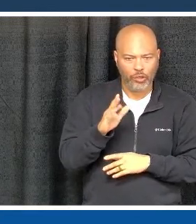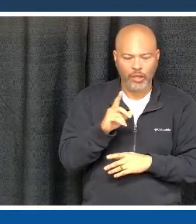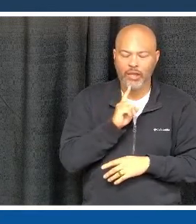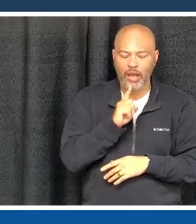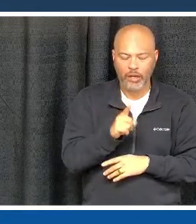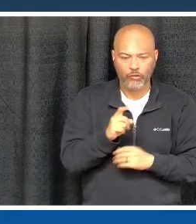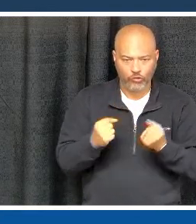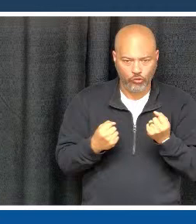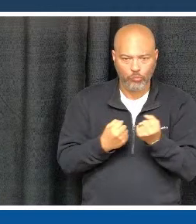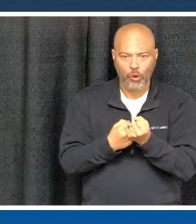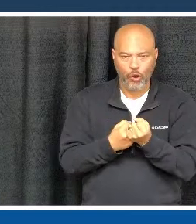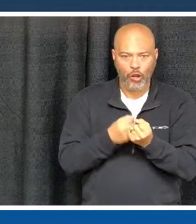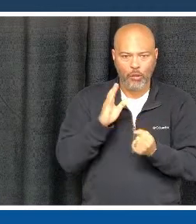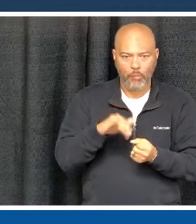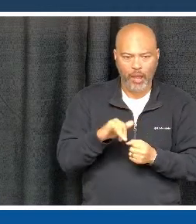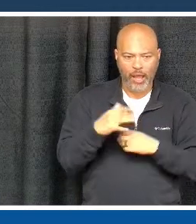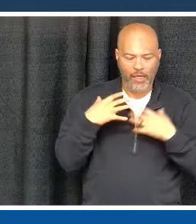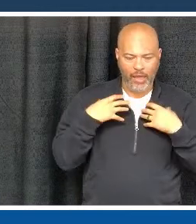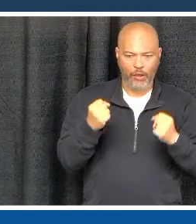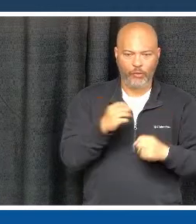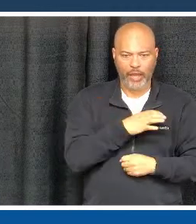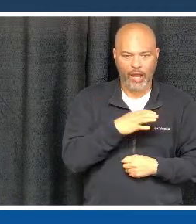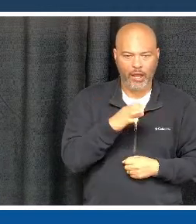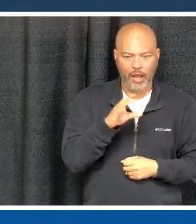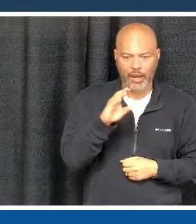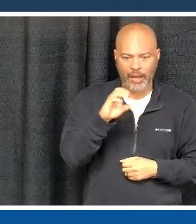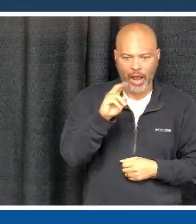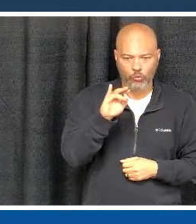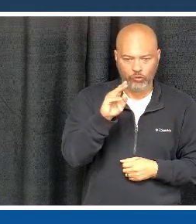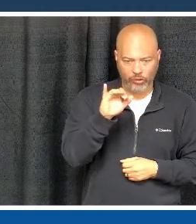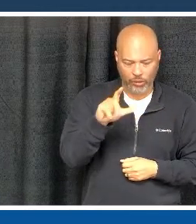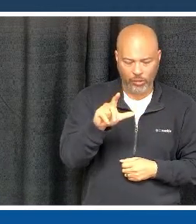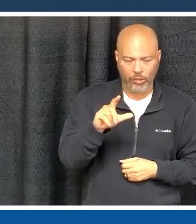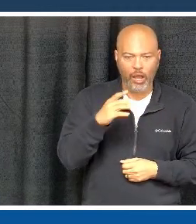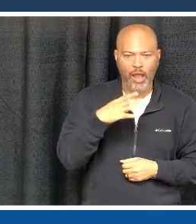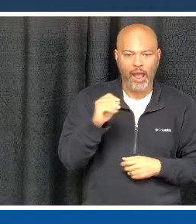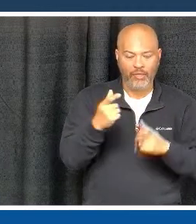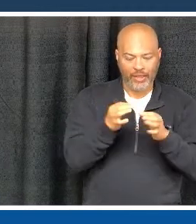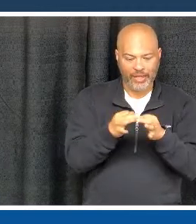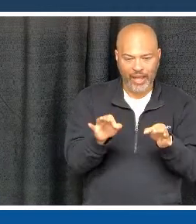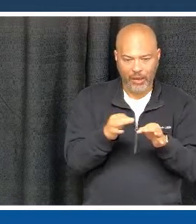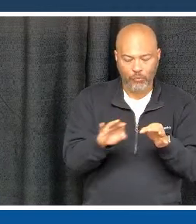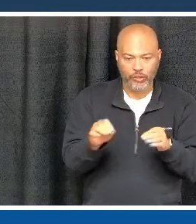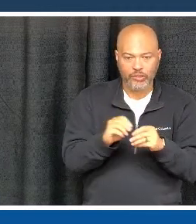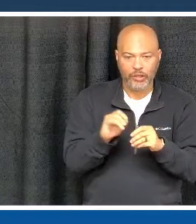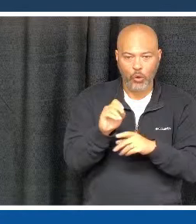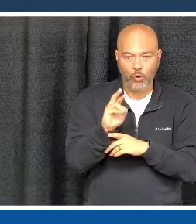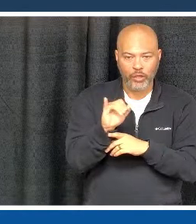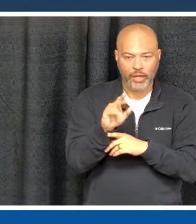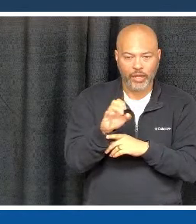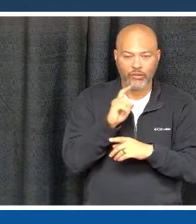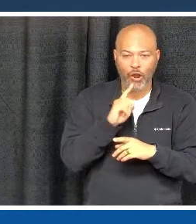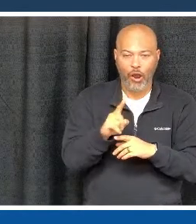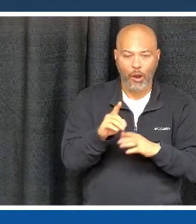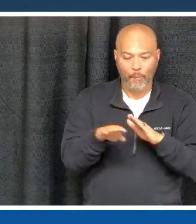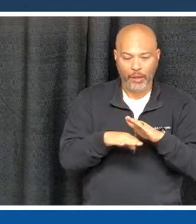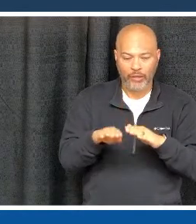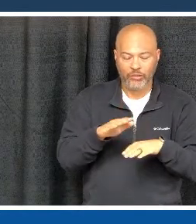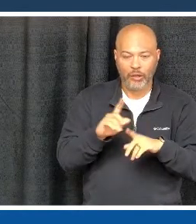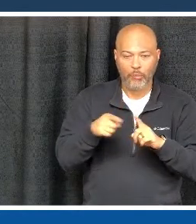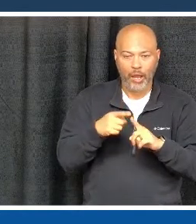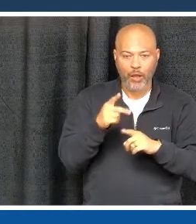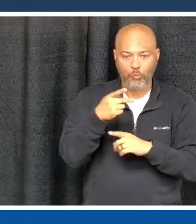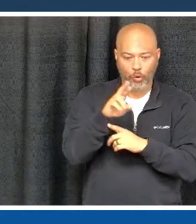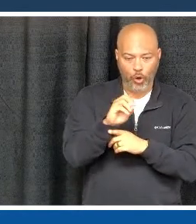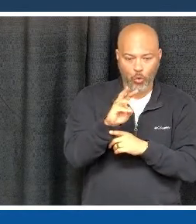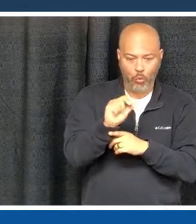is supported by the Montgomery Health Council, and the language in this ordinance are based on